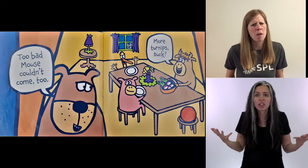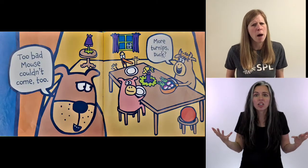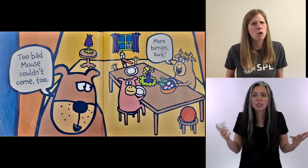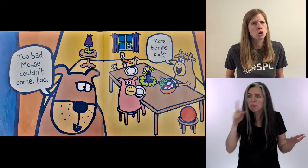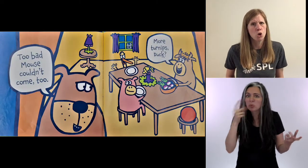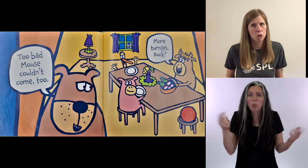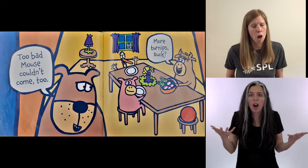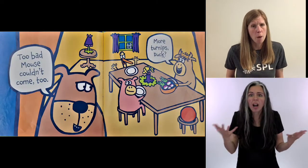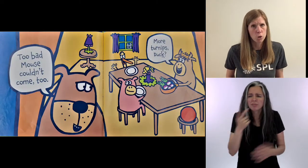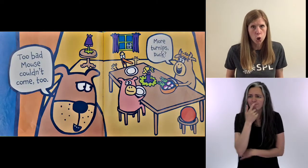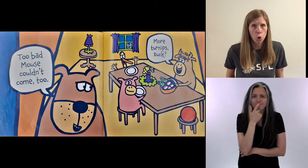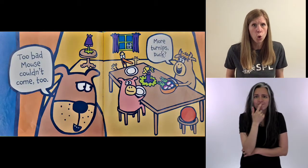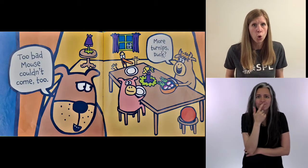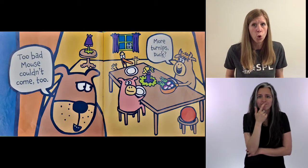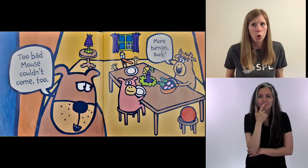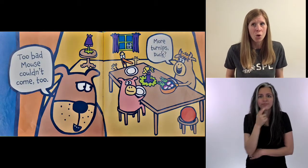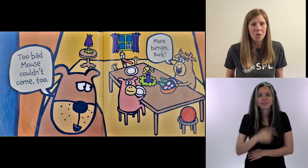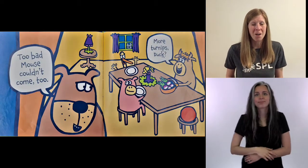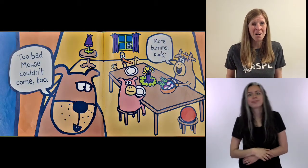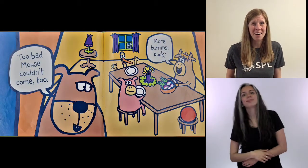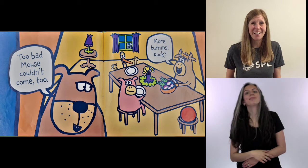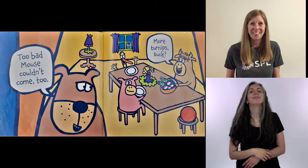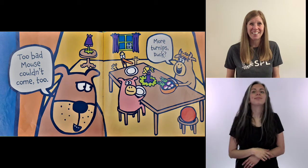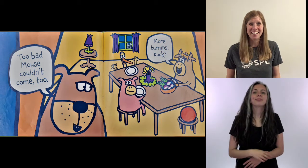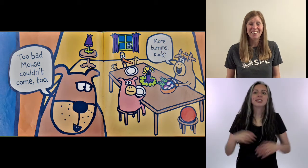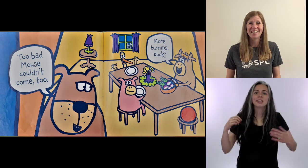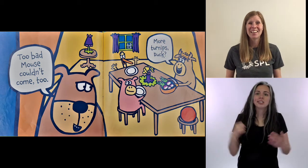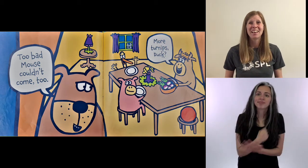Too bad Mouse couldn't come too.